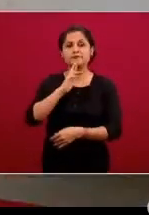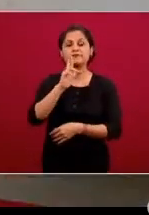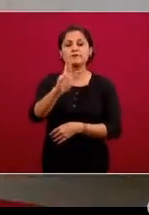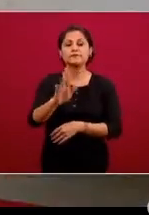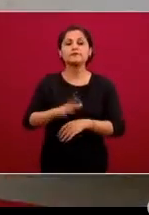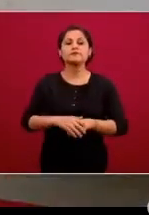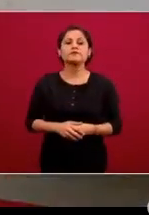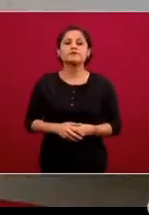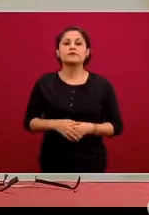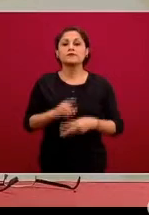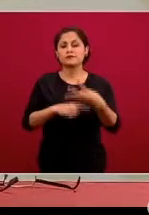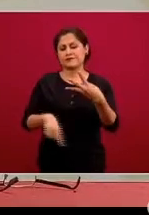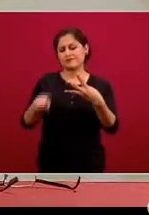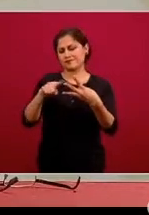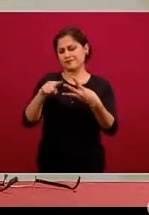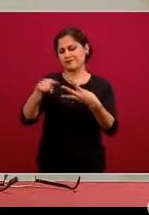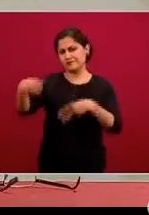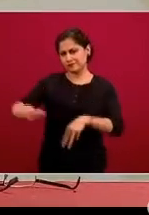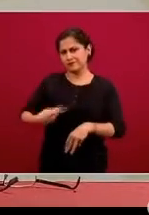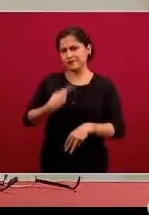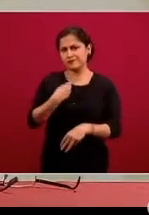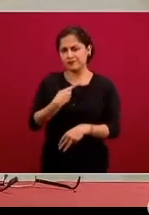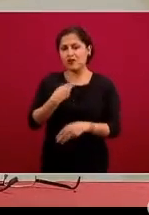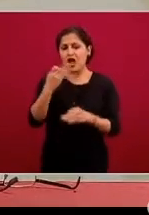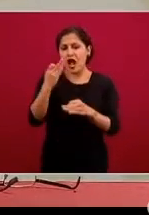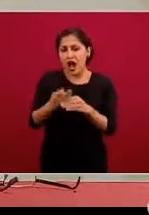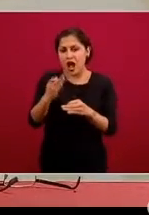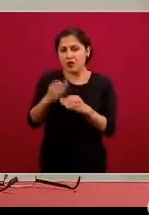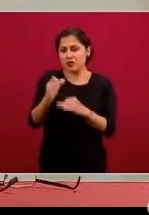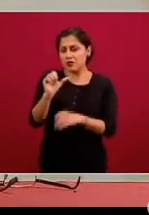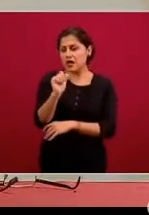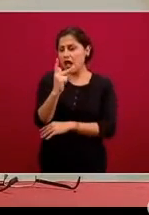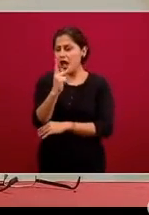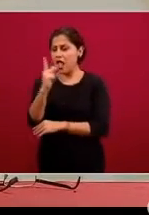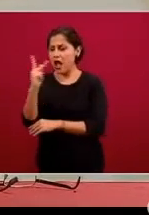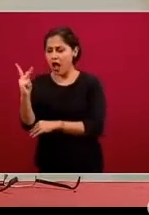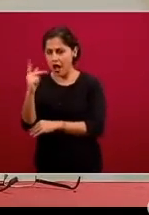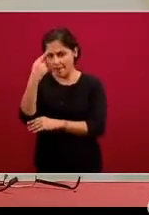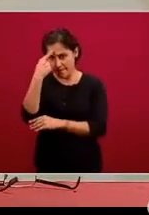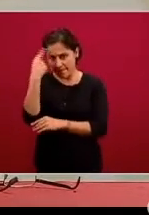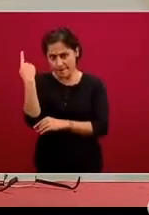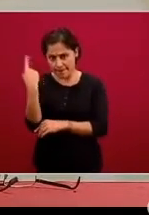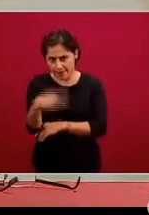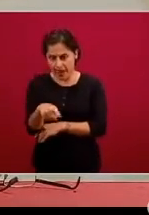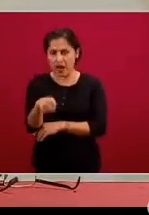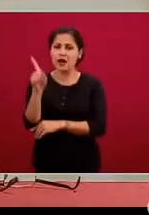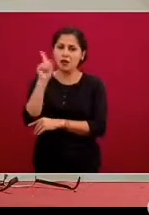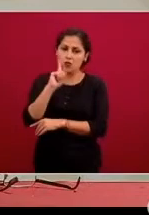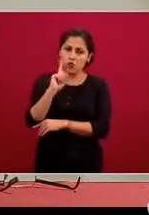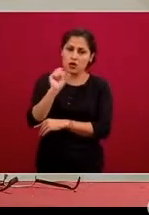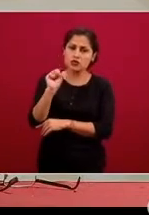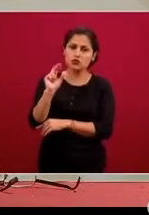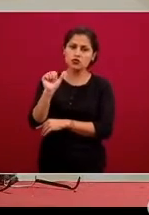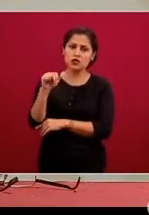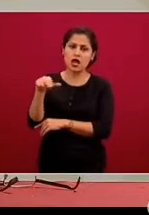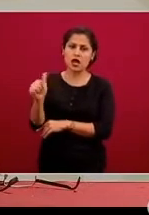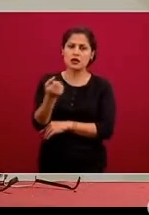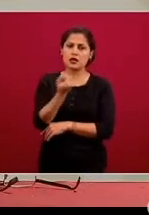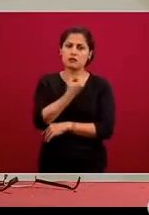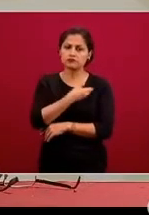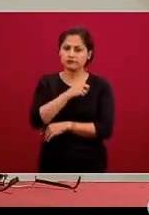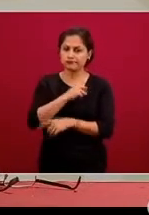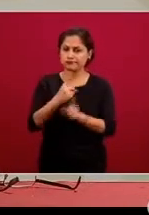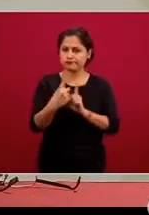them together, because your second question is, why are we launching this app just now? This app in